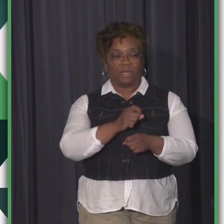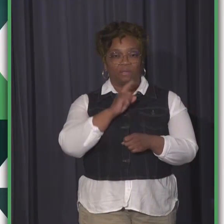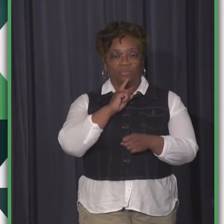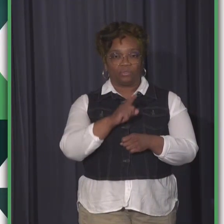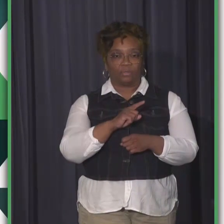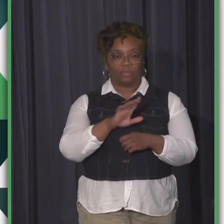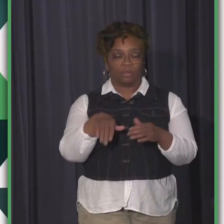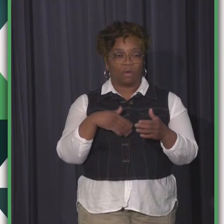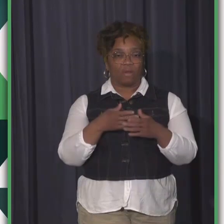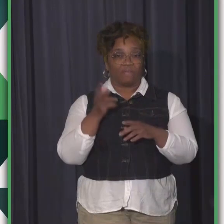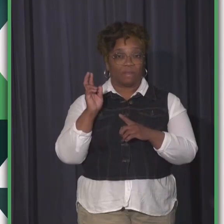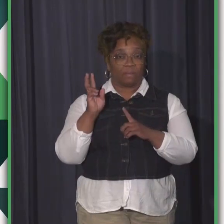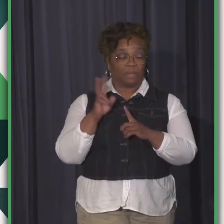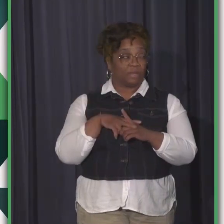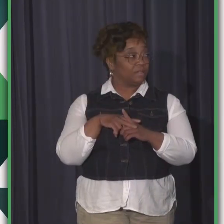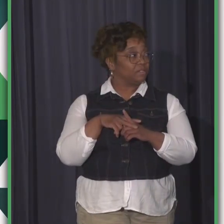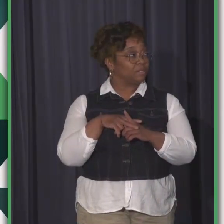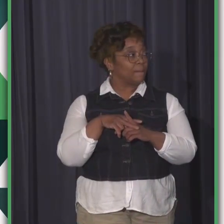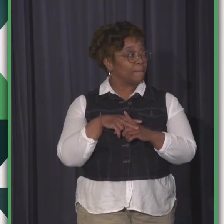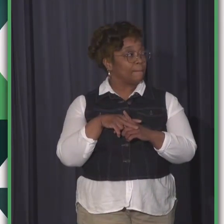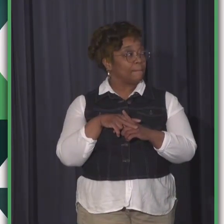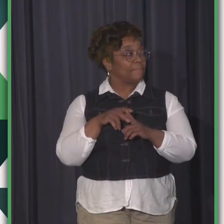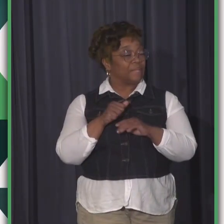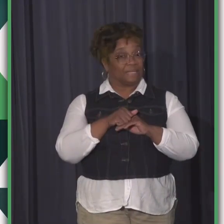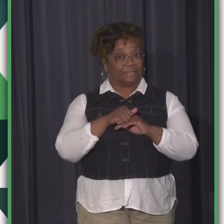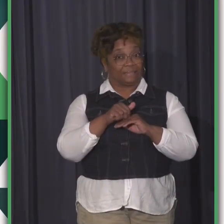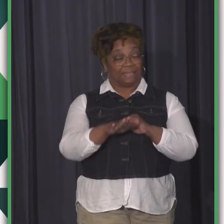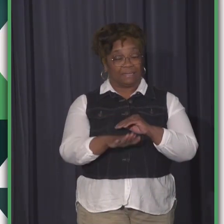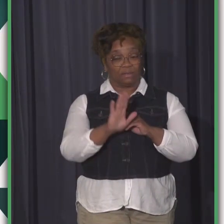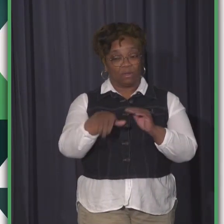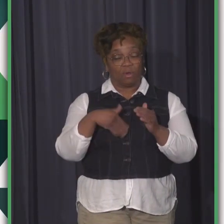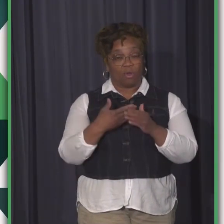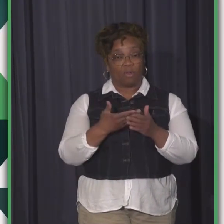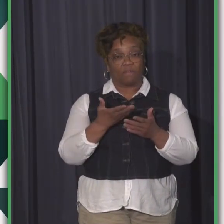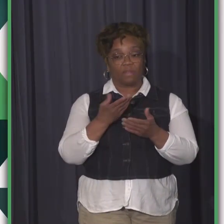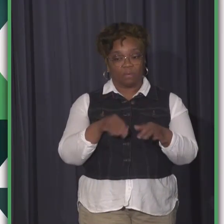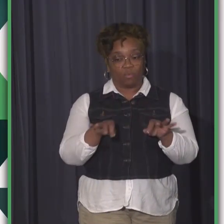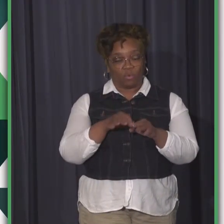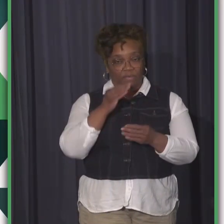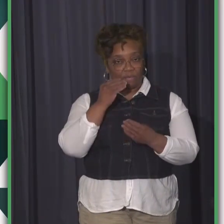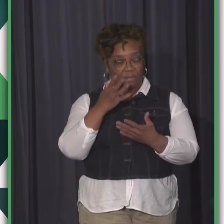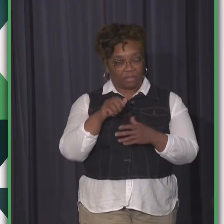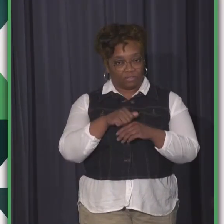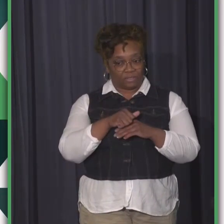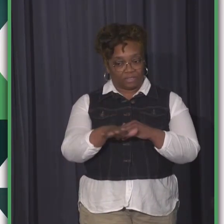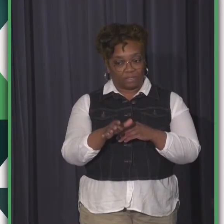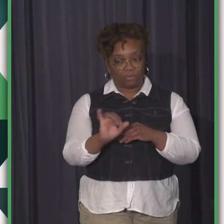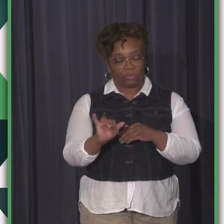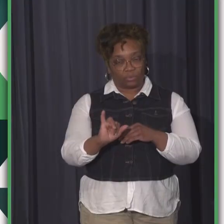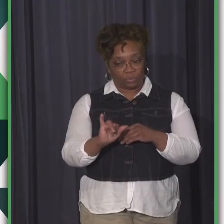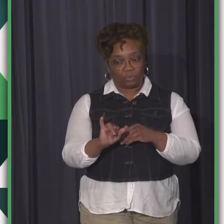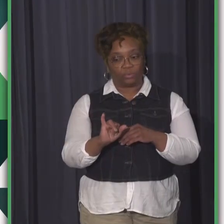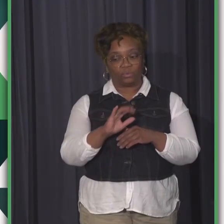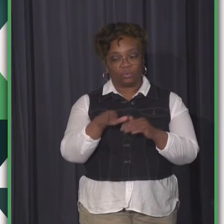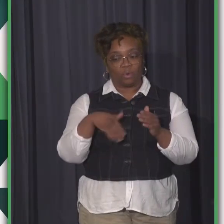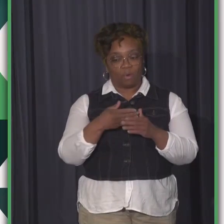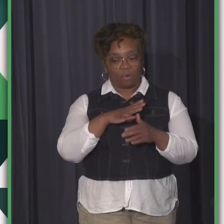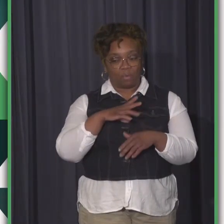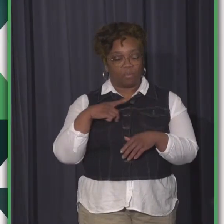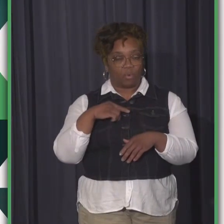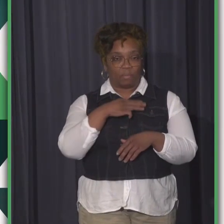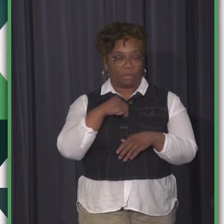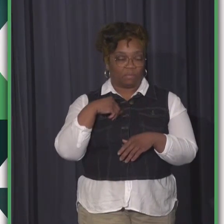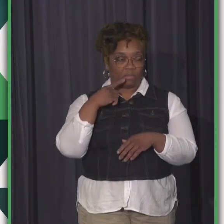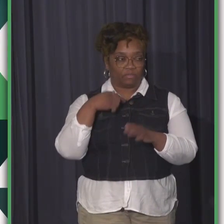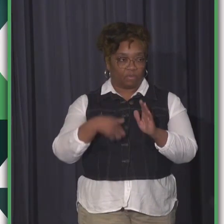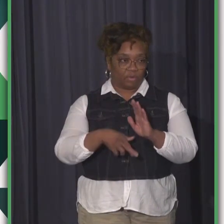the applications were sent and all the relevant documents were sent in to all of the board members for